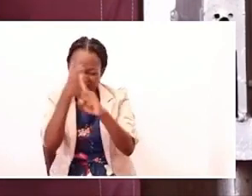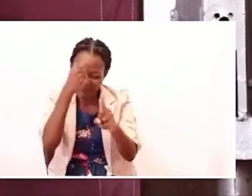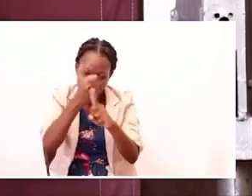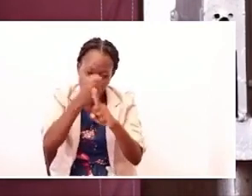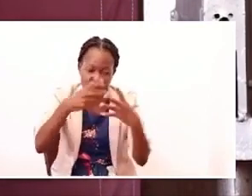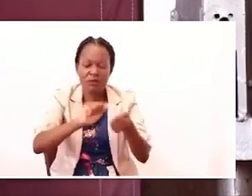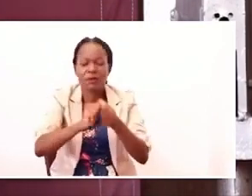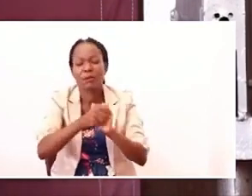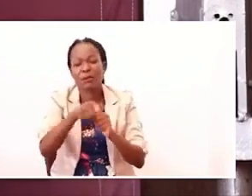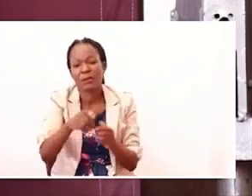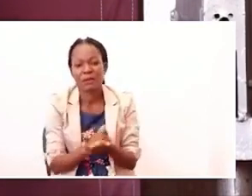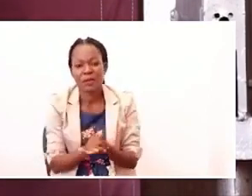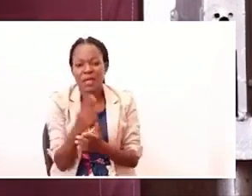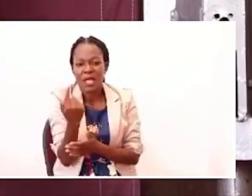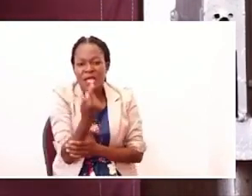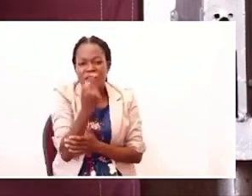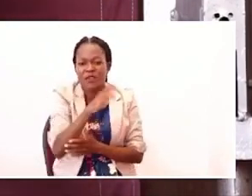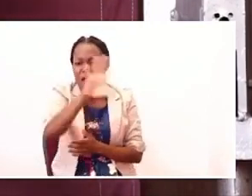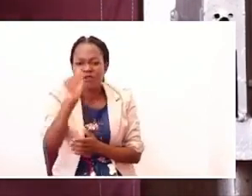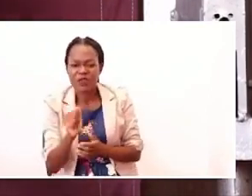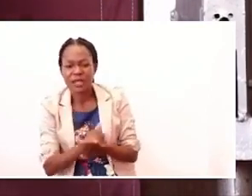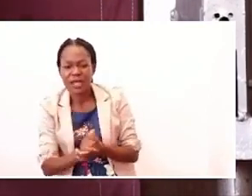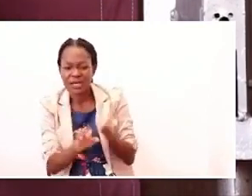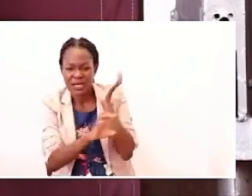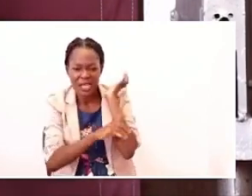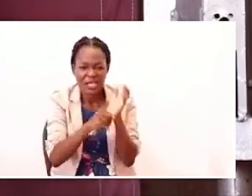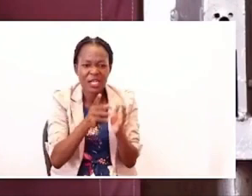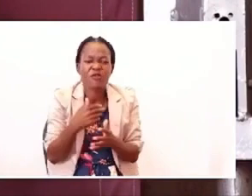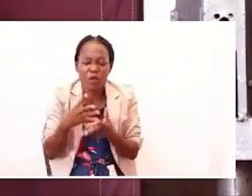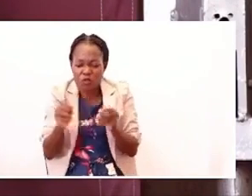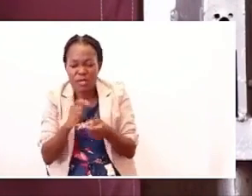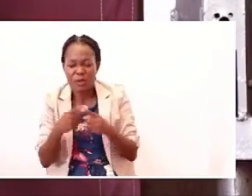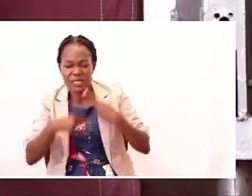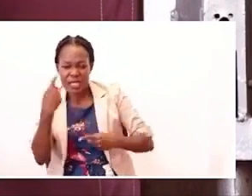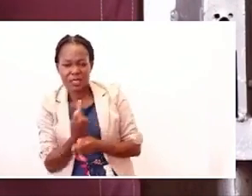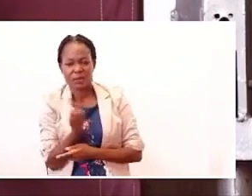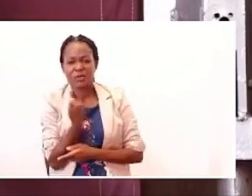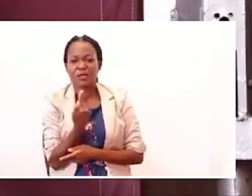Individual African states that have actually tried to resolve these challenges for themselves